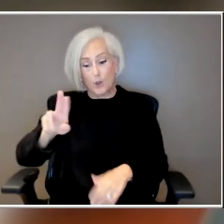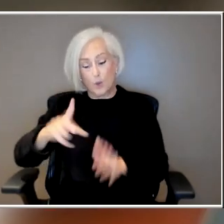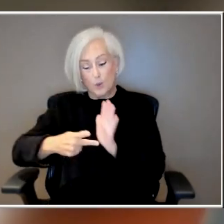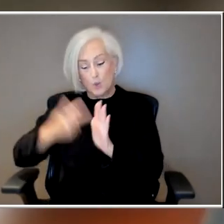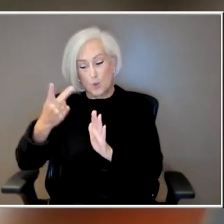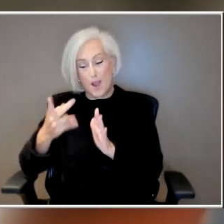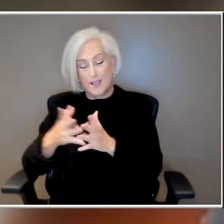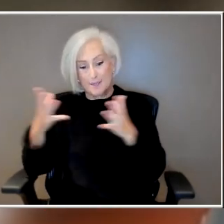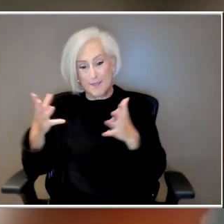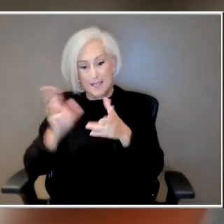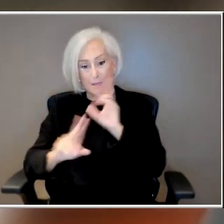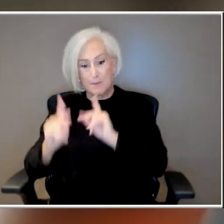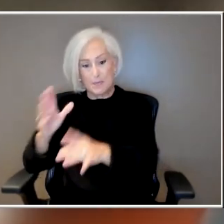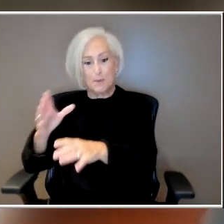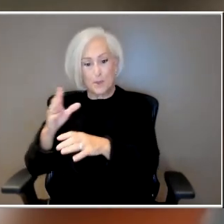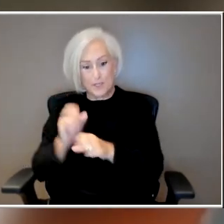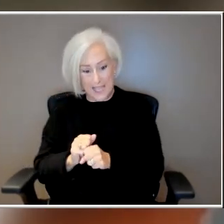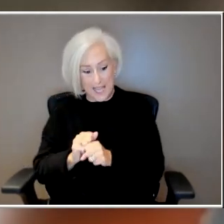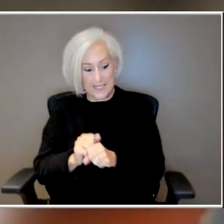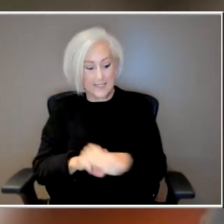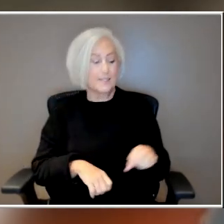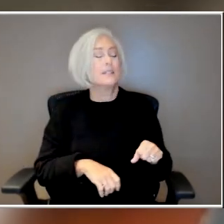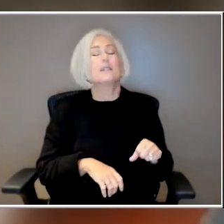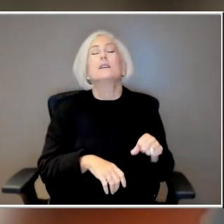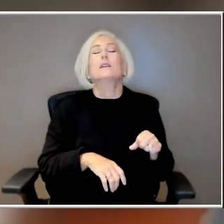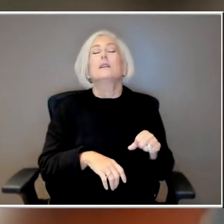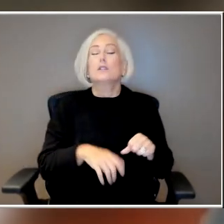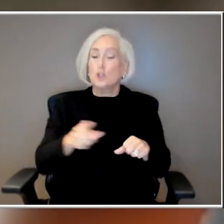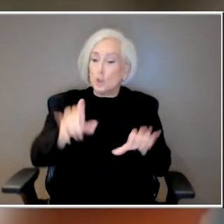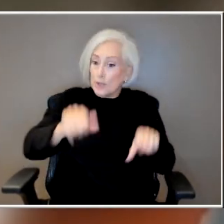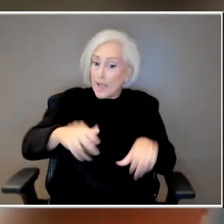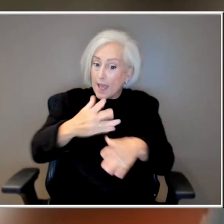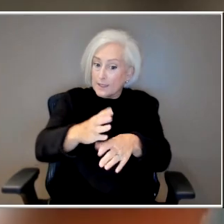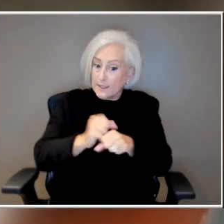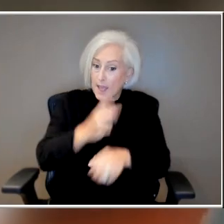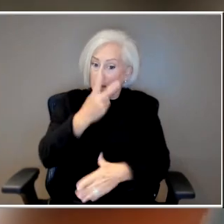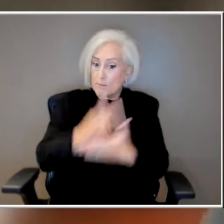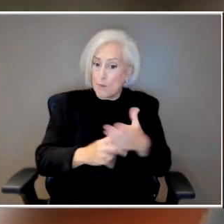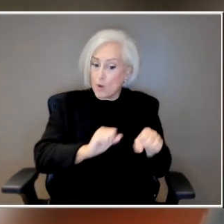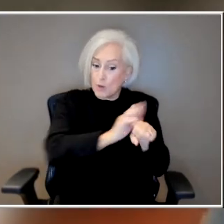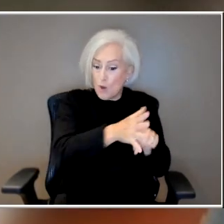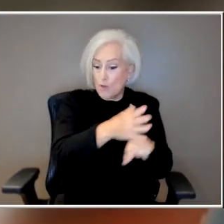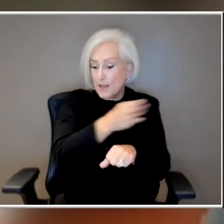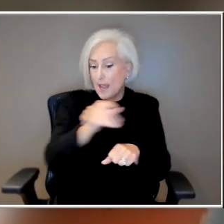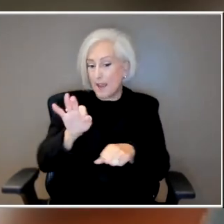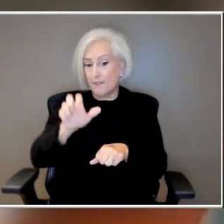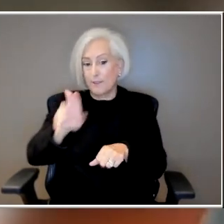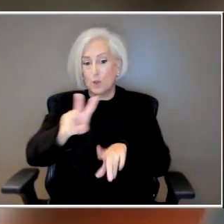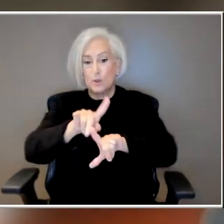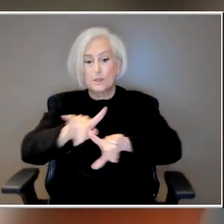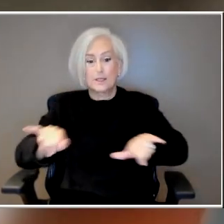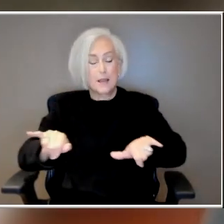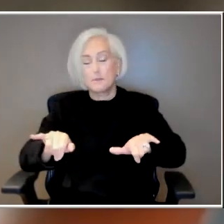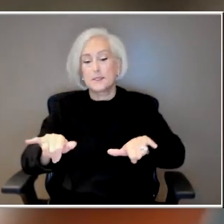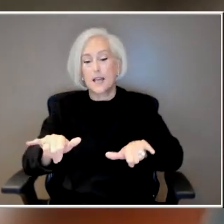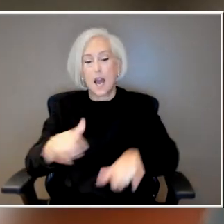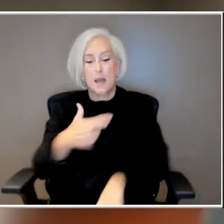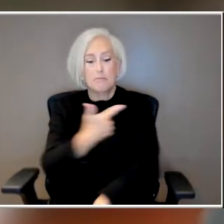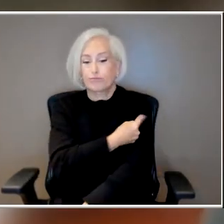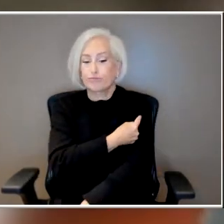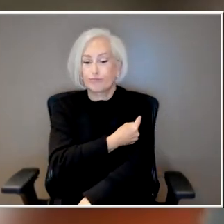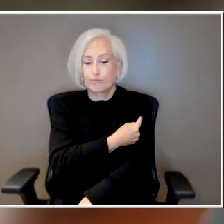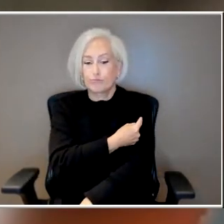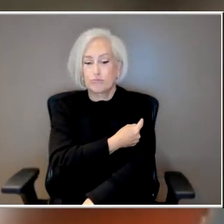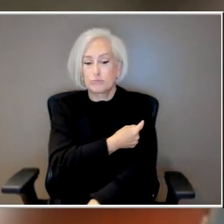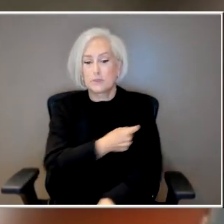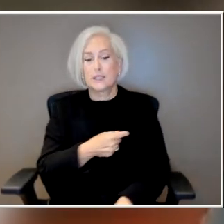get both shots on the same day. And I wish people would do that, before the season. That would get the number back up. Yes, it's